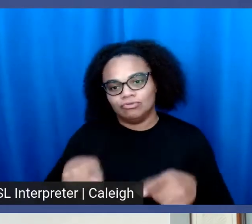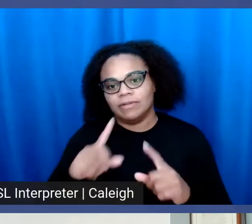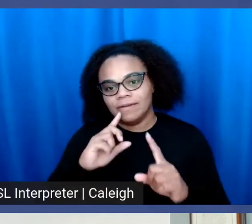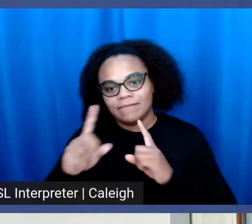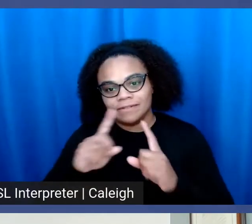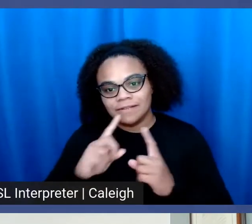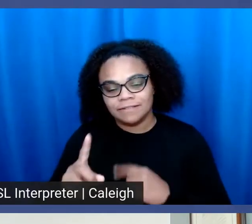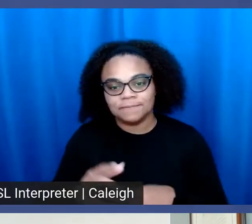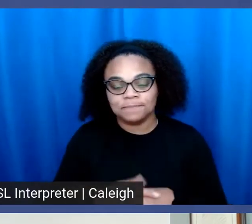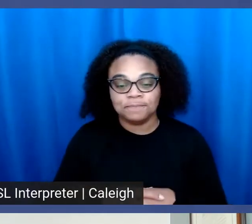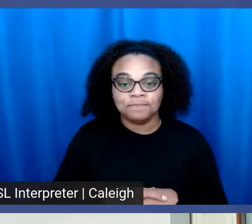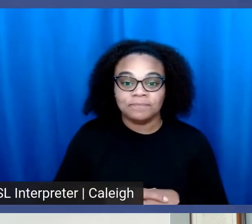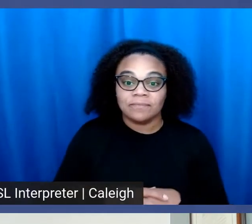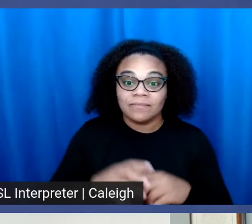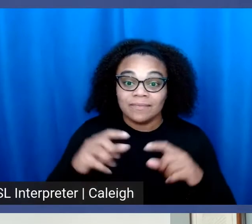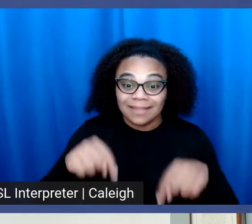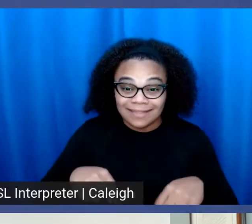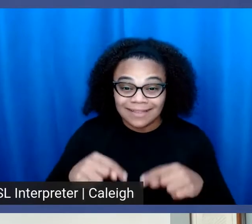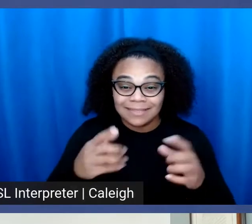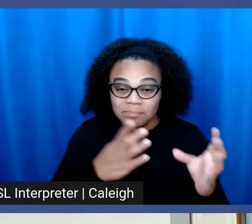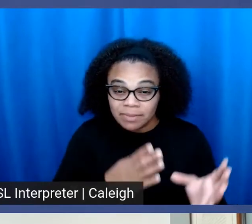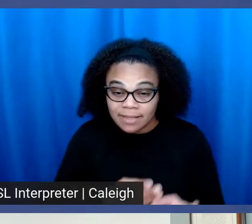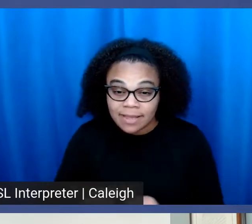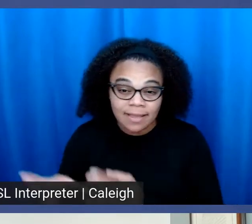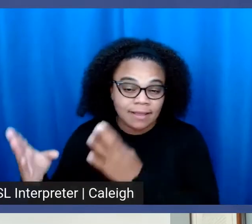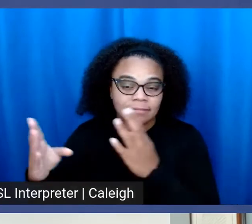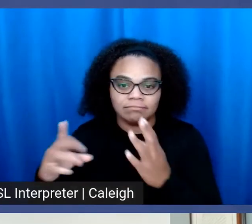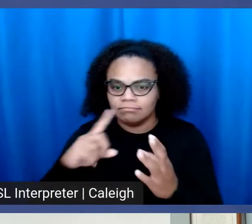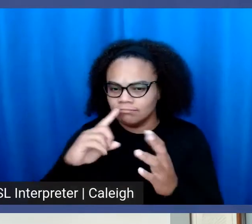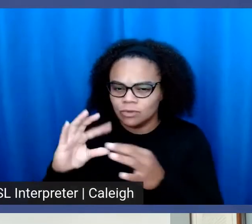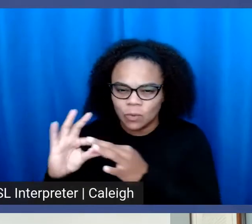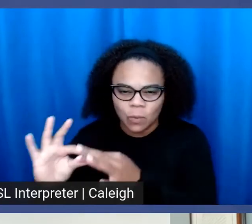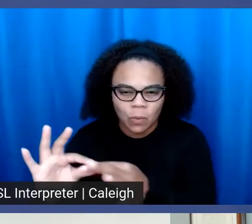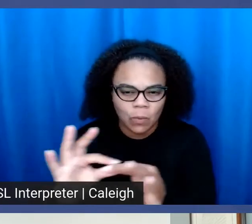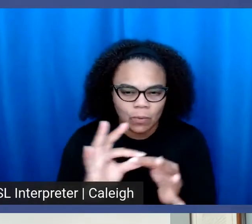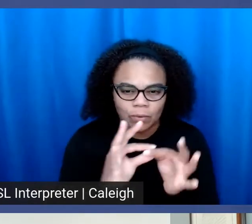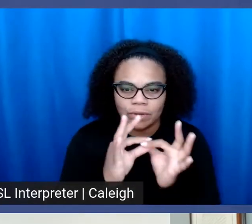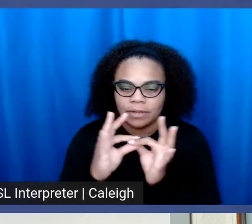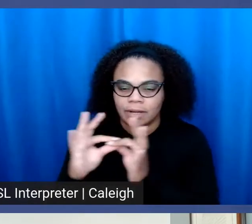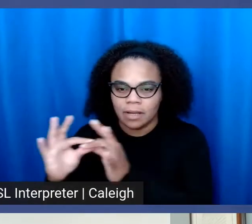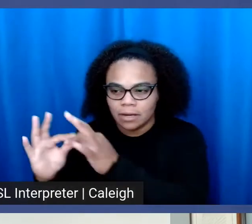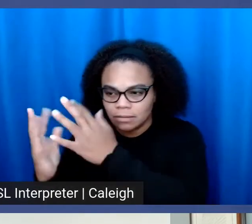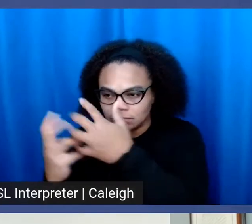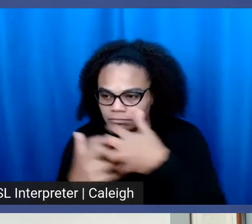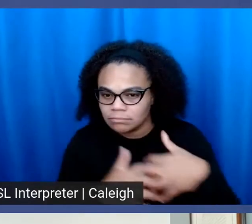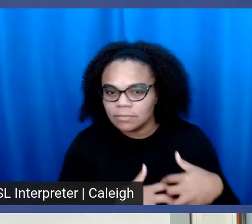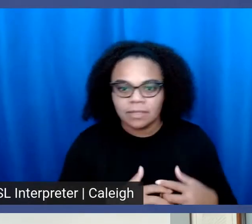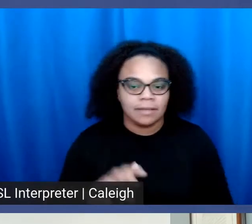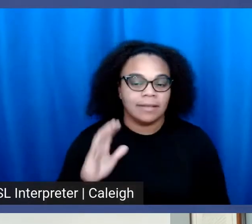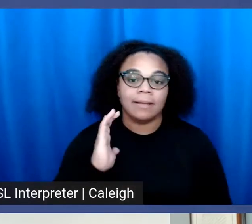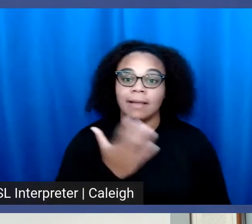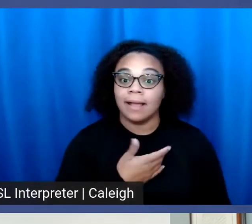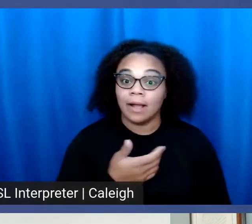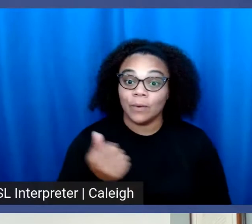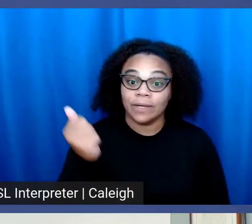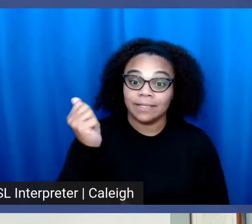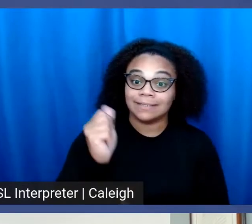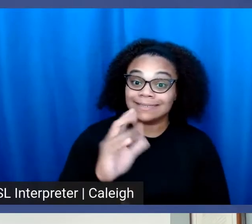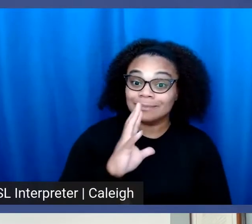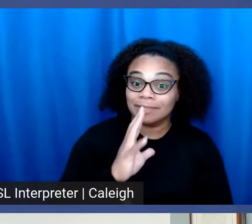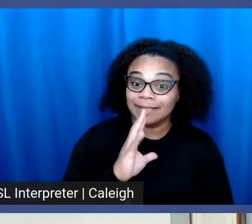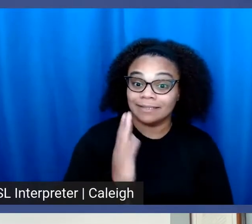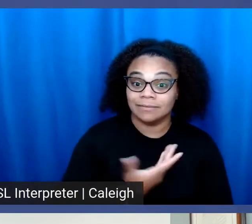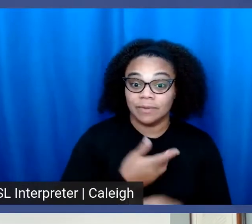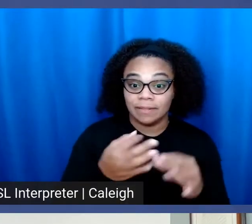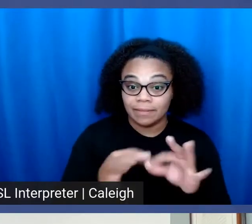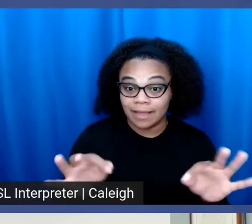is a coordinated plan. Our speech is being pushed closer and